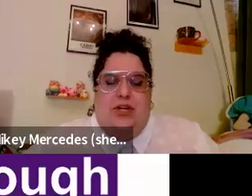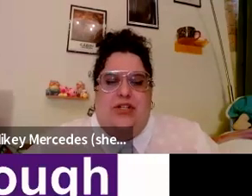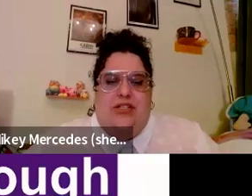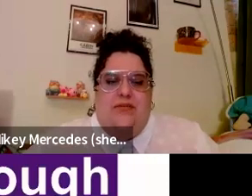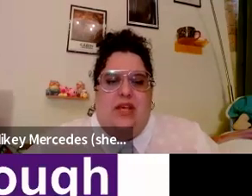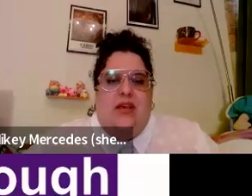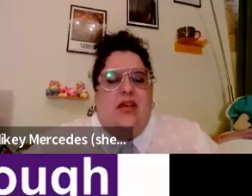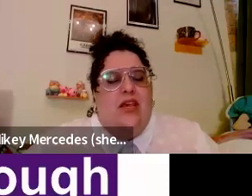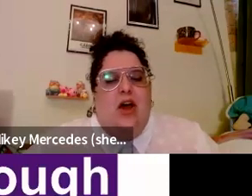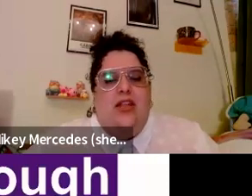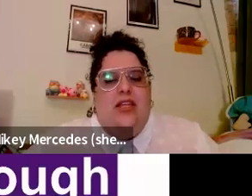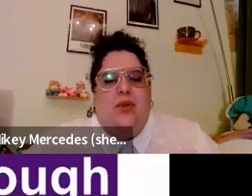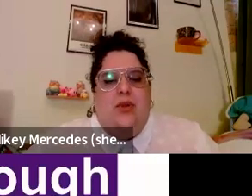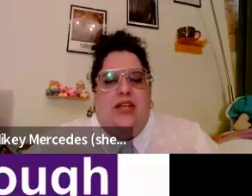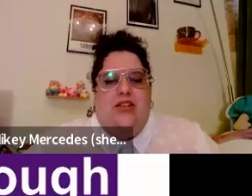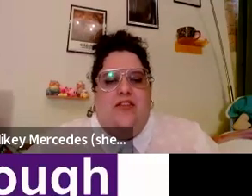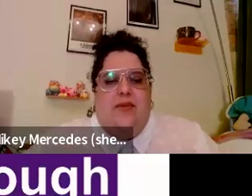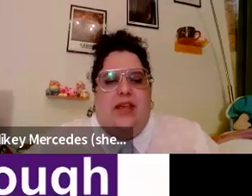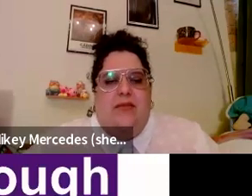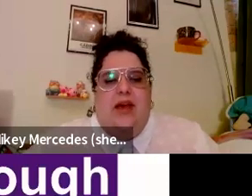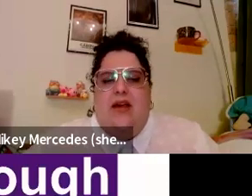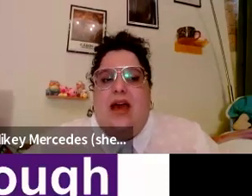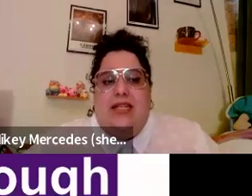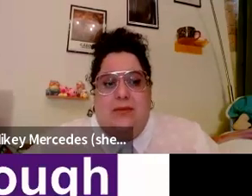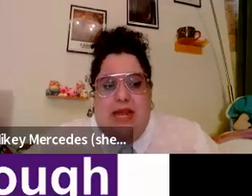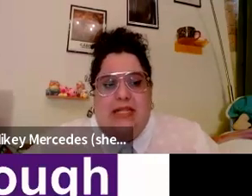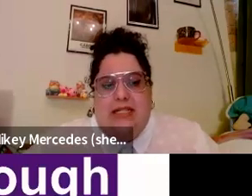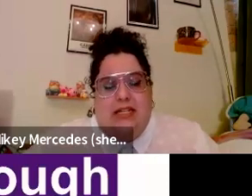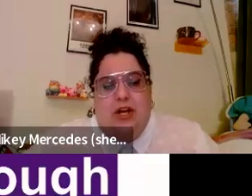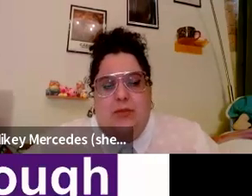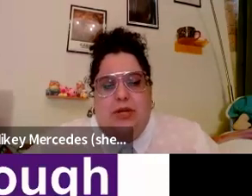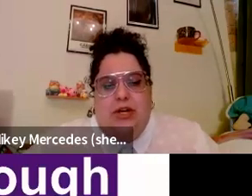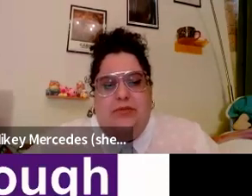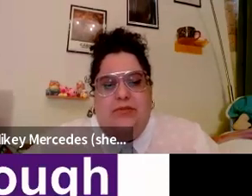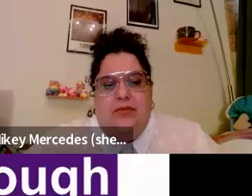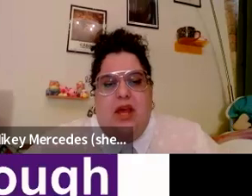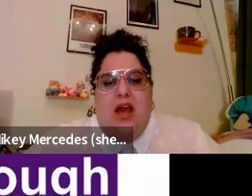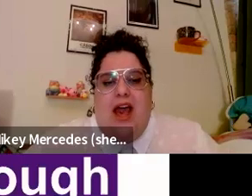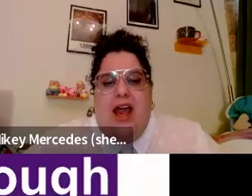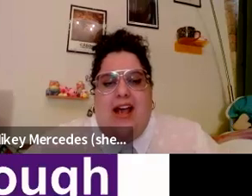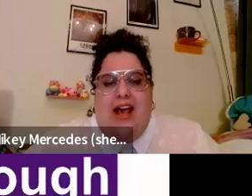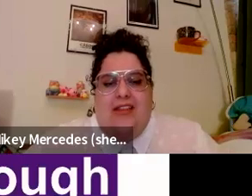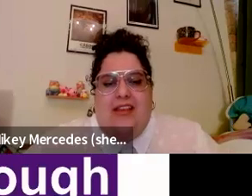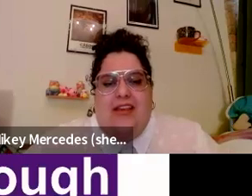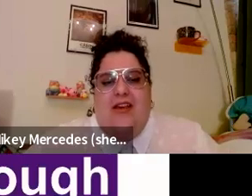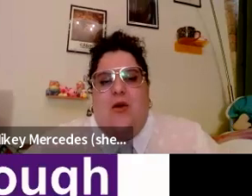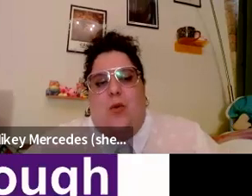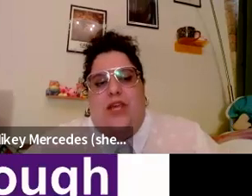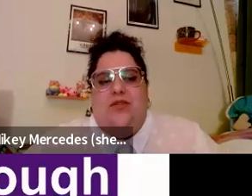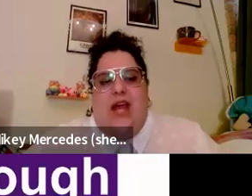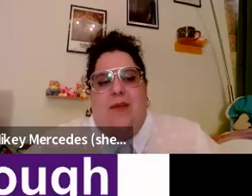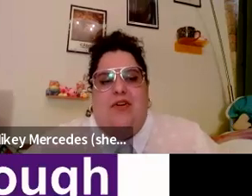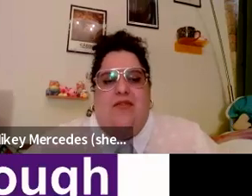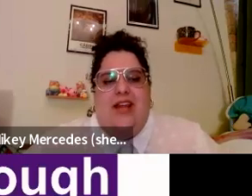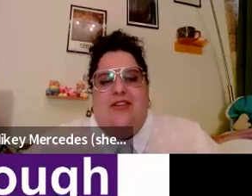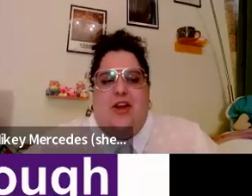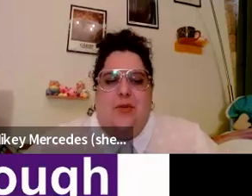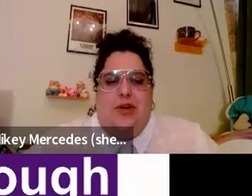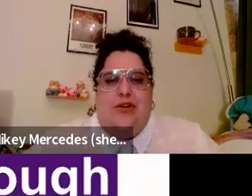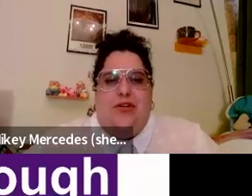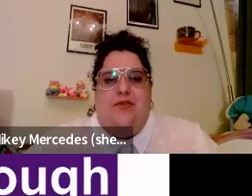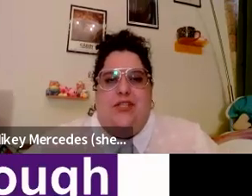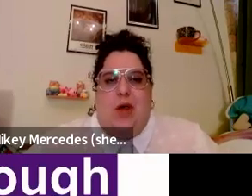or anti-fatness. It all just feels like part of living life. And in the case of oppressions that are so deeply rooted and